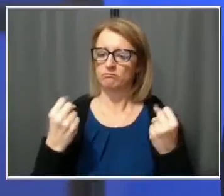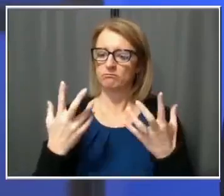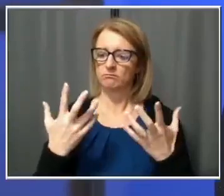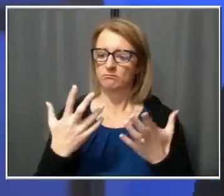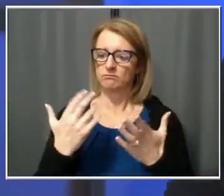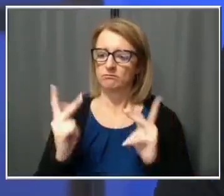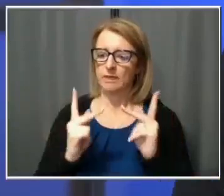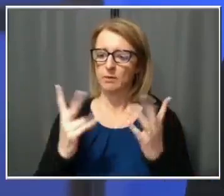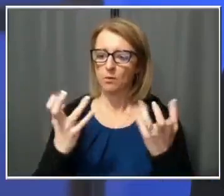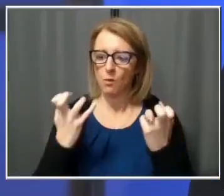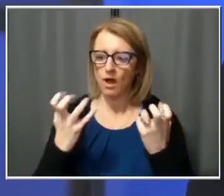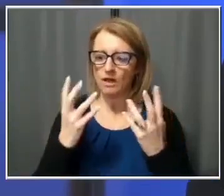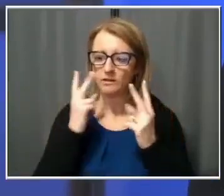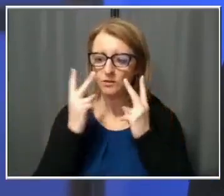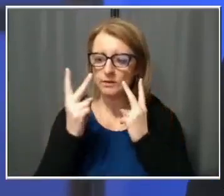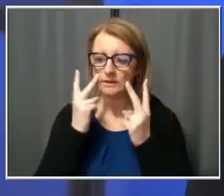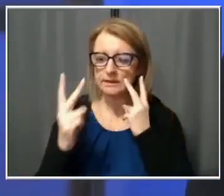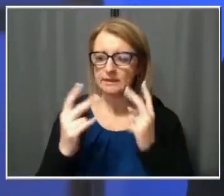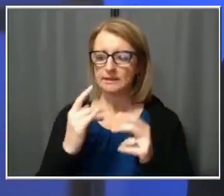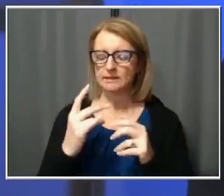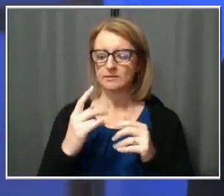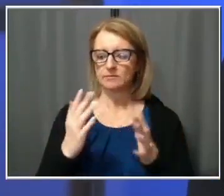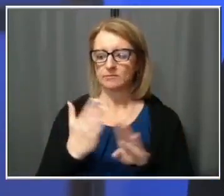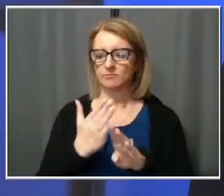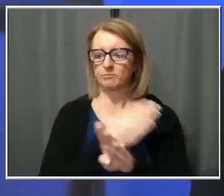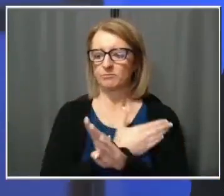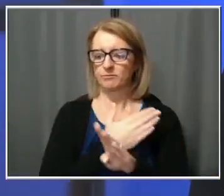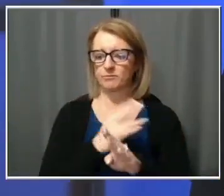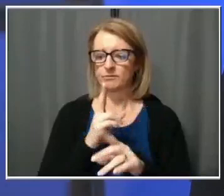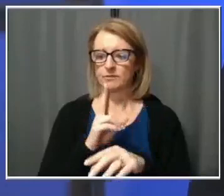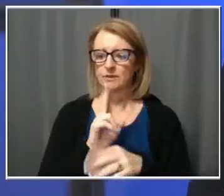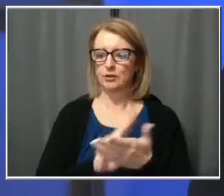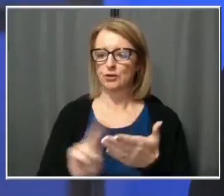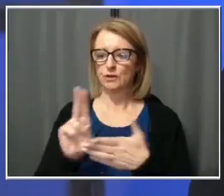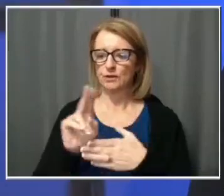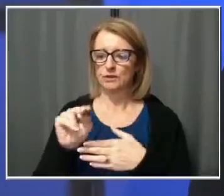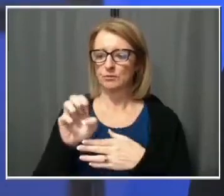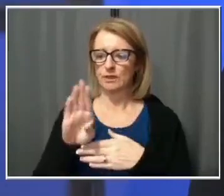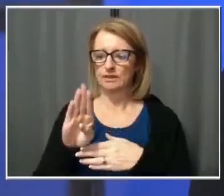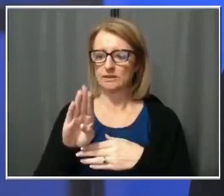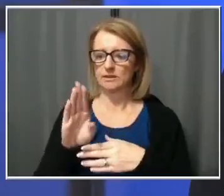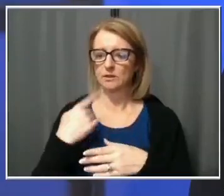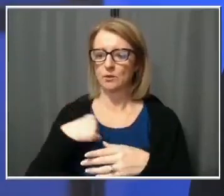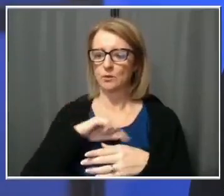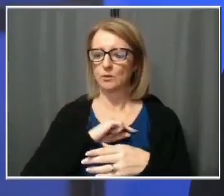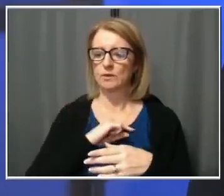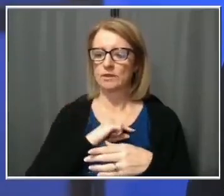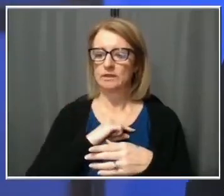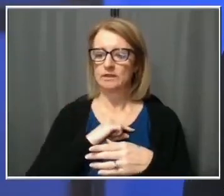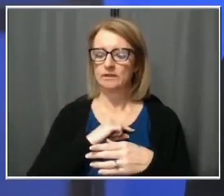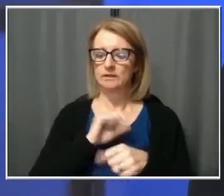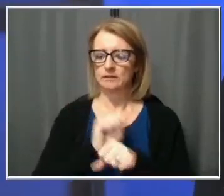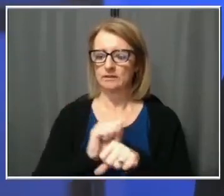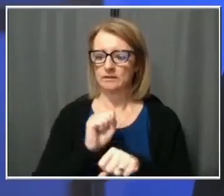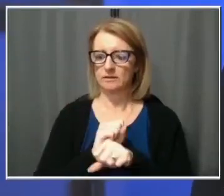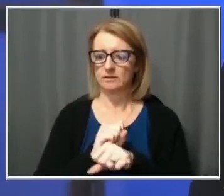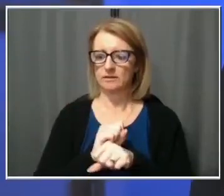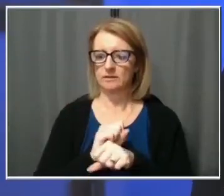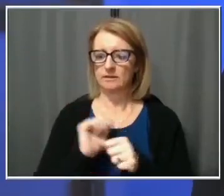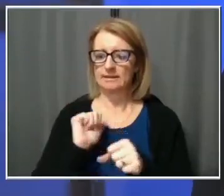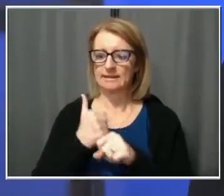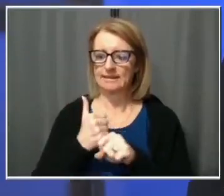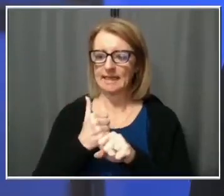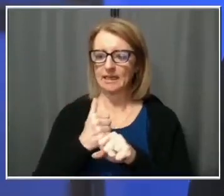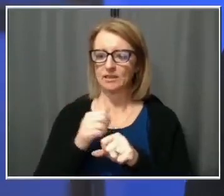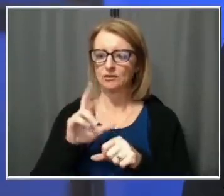it. And where I previously came from, the University of Nebraska, we had we set a record, or they set